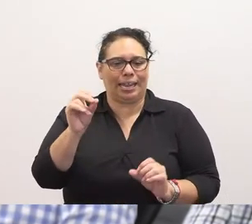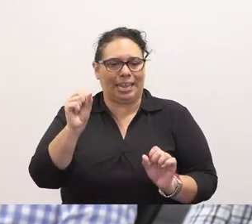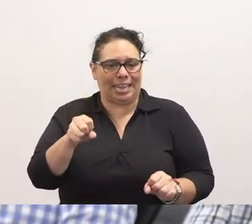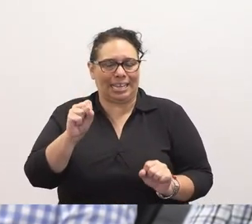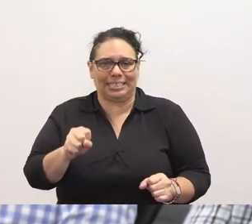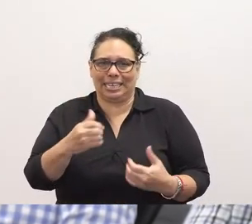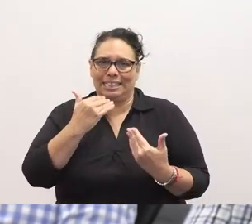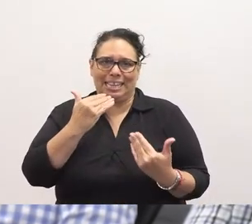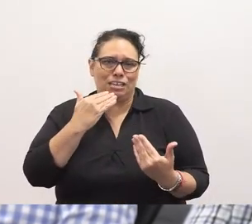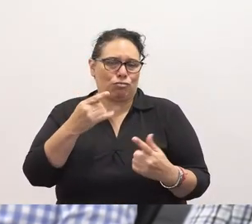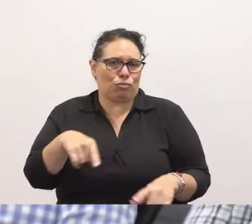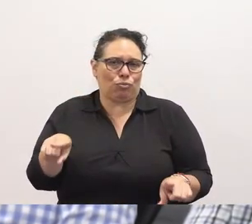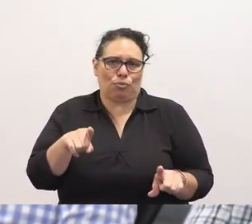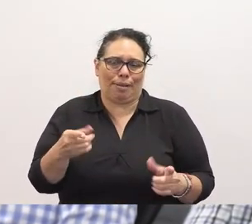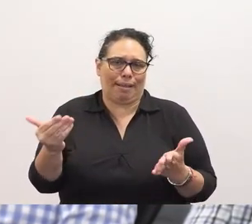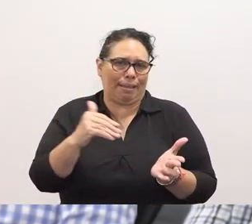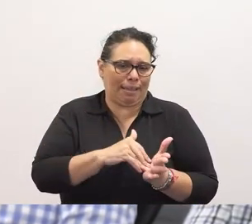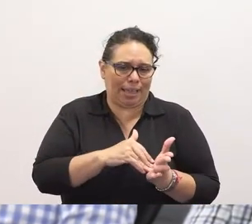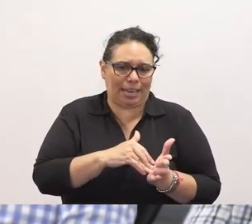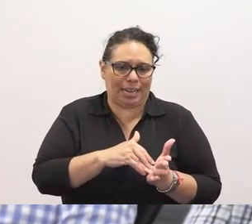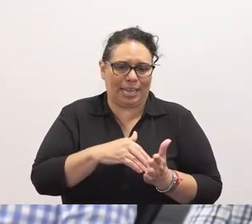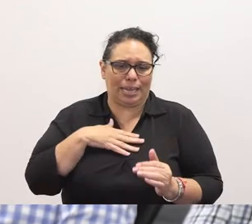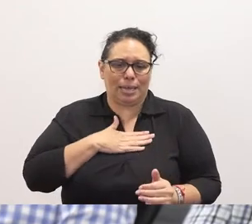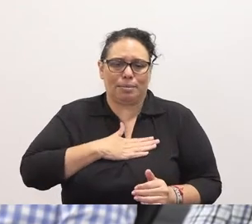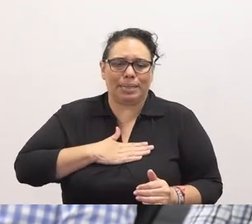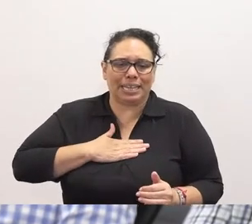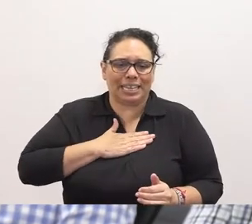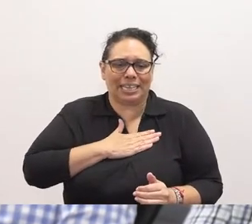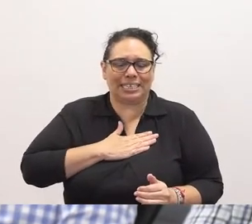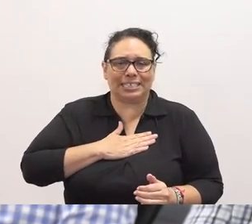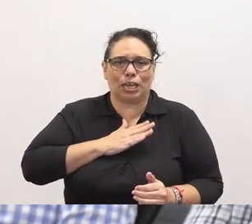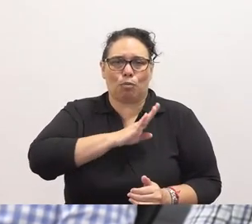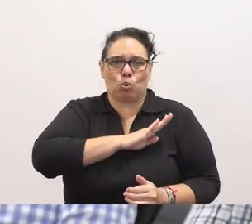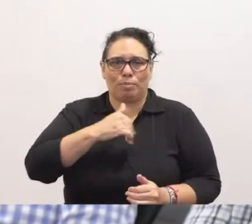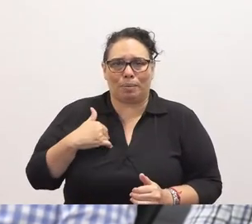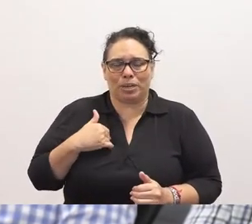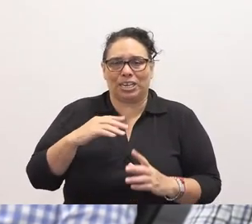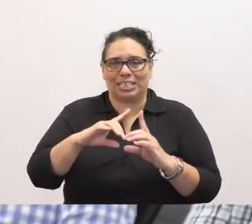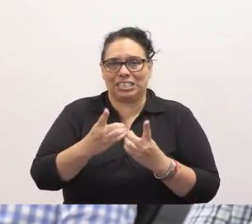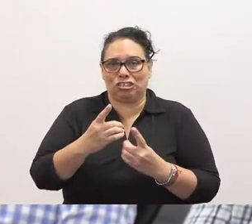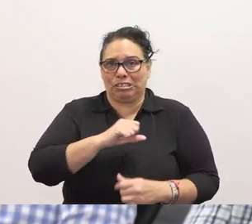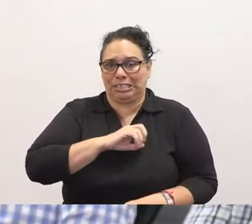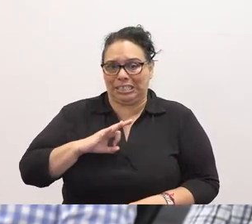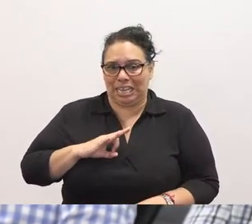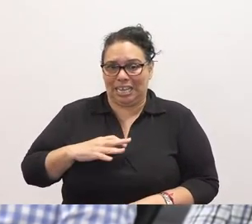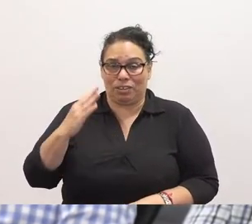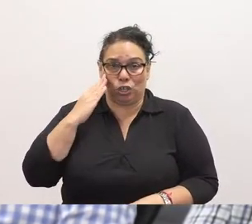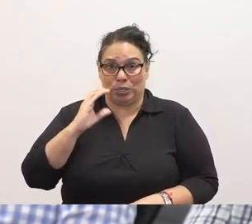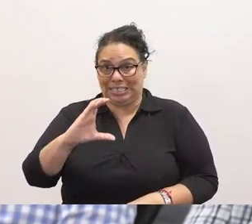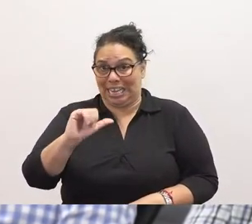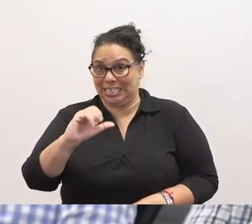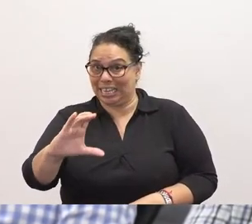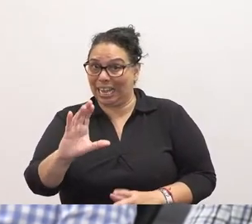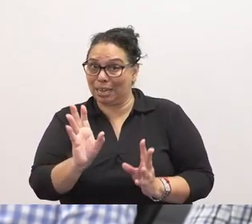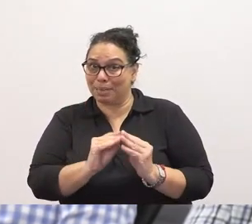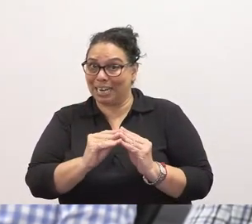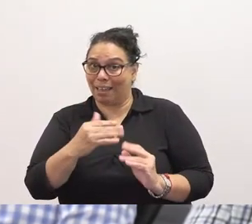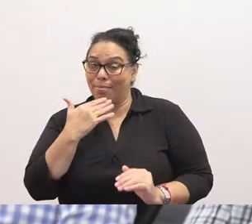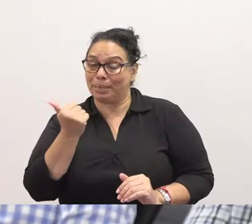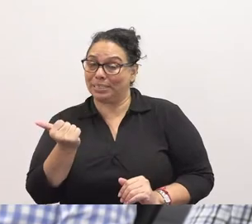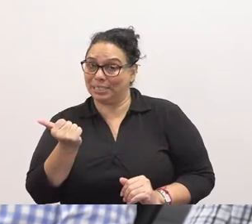And thank you guys again. And please, board members and district staff, you know that the CAC meetings are the